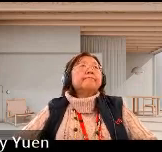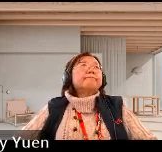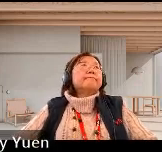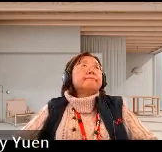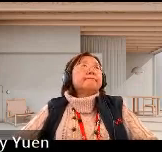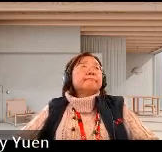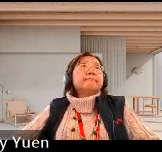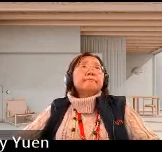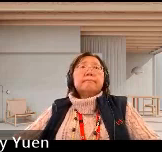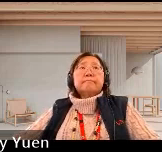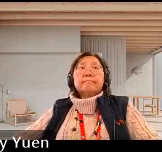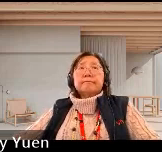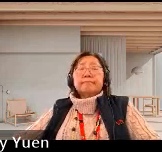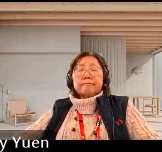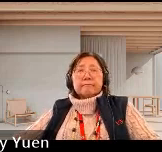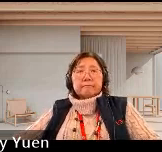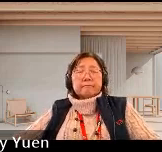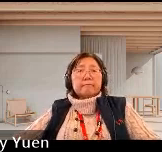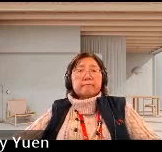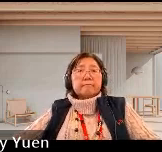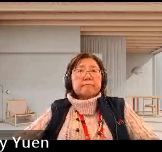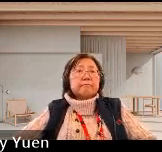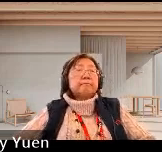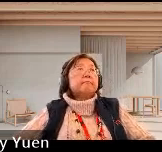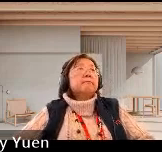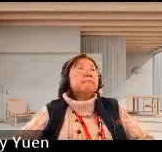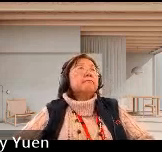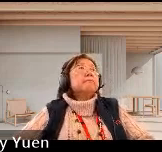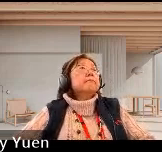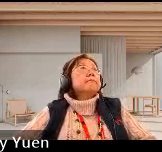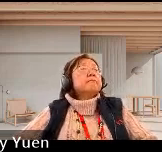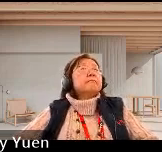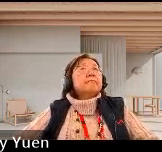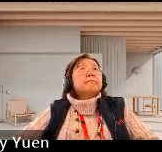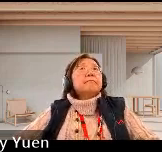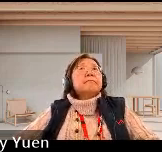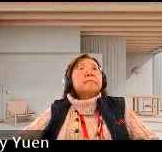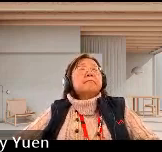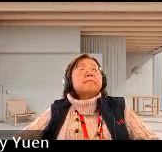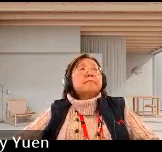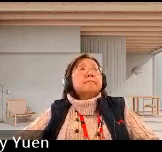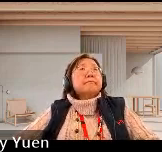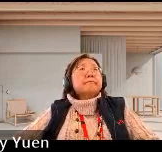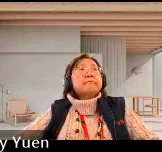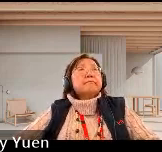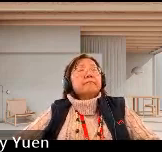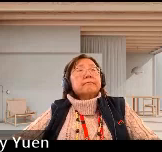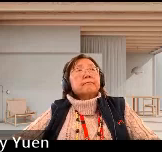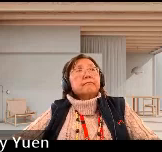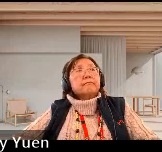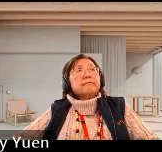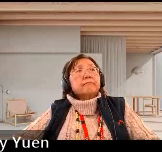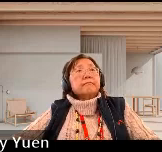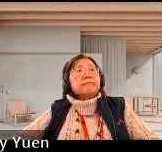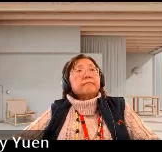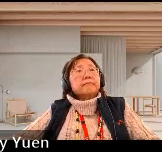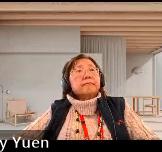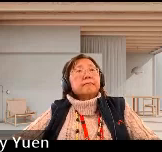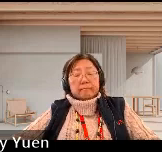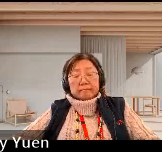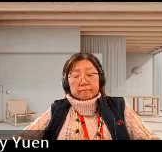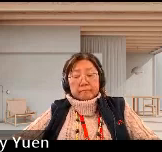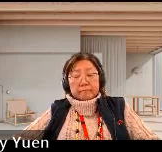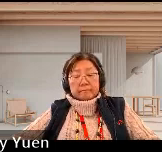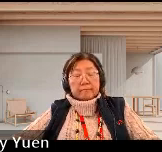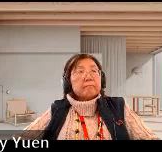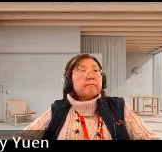now, but it will change the way that people access allied health. And I have some concerns about what that might look like.